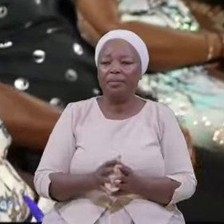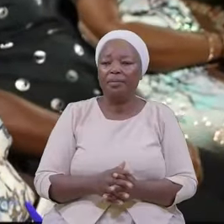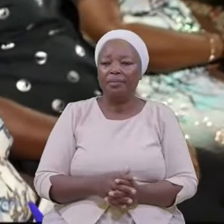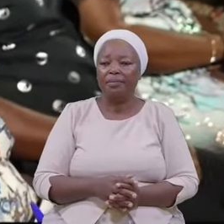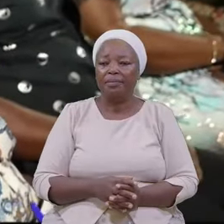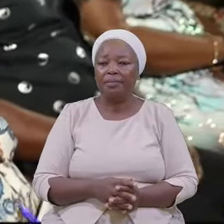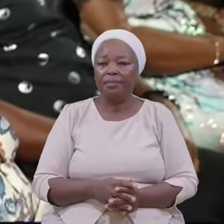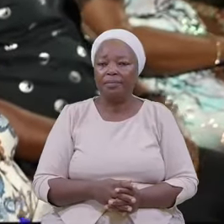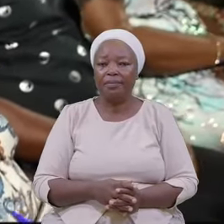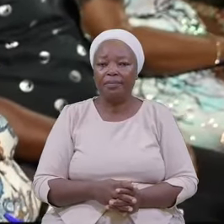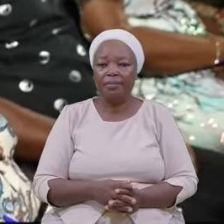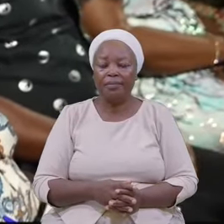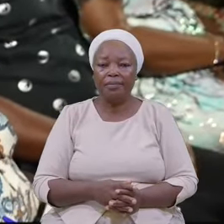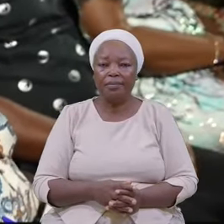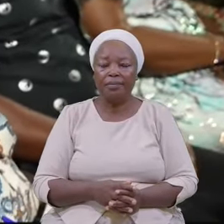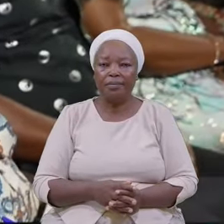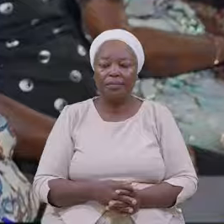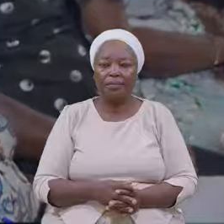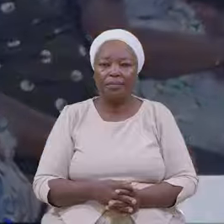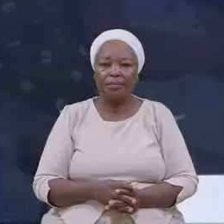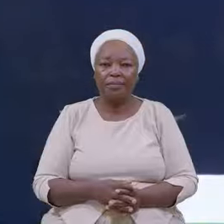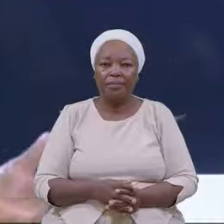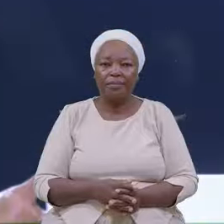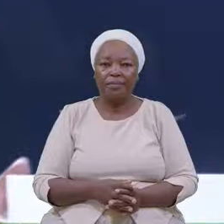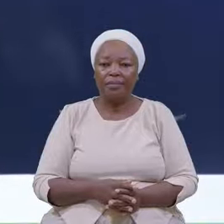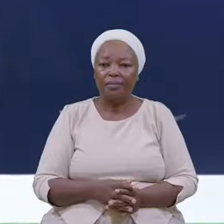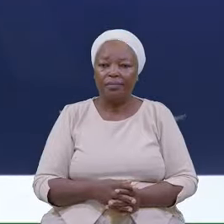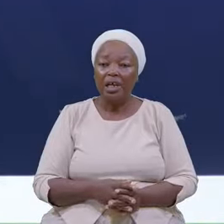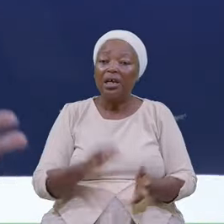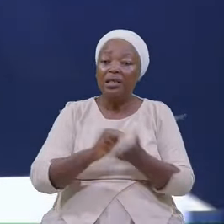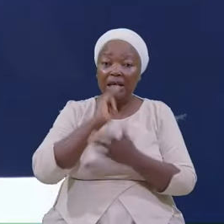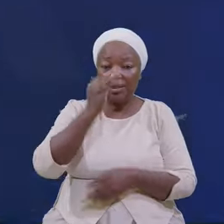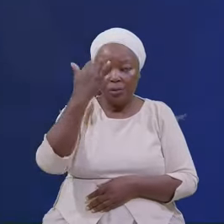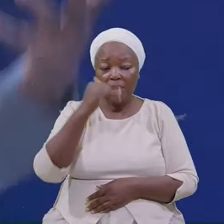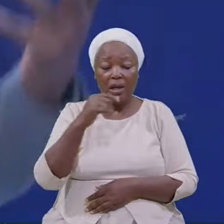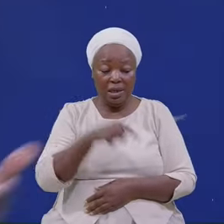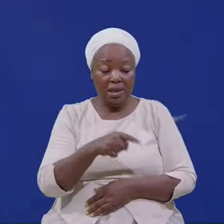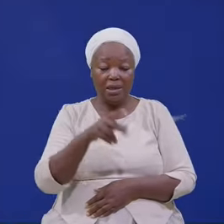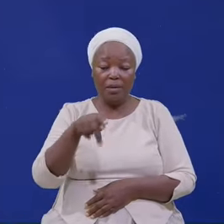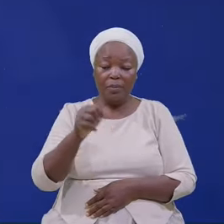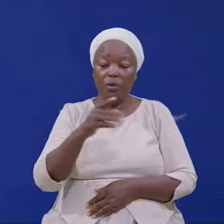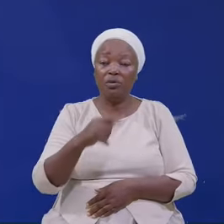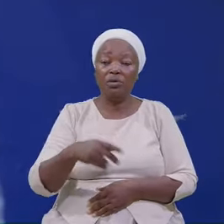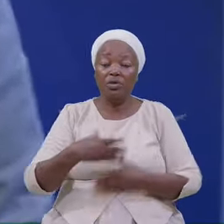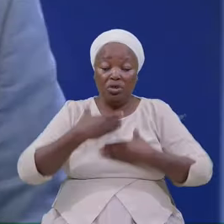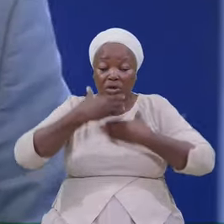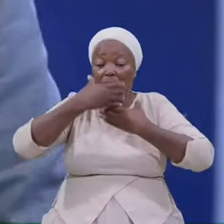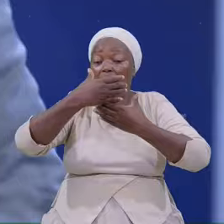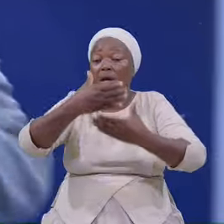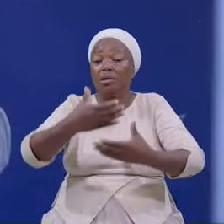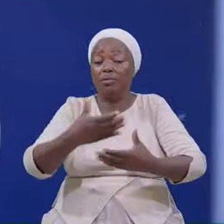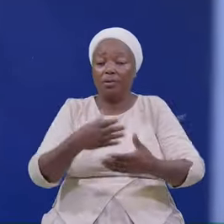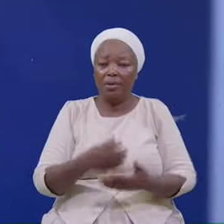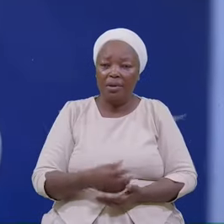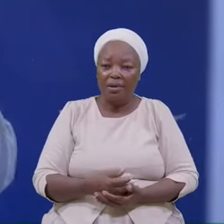moment, n'importe où on mentionne, on confond une maladie avec le nom de Jésus, la maladie va fuir. With a loud voice. C'est pourquoi il dit